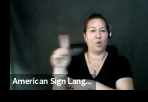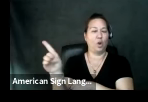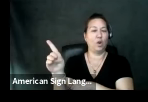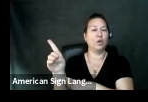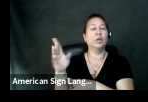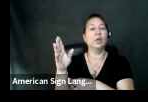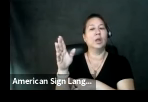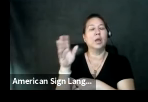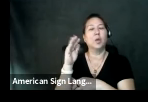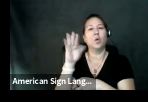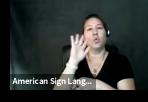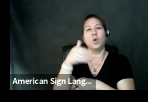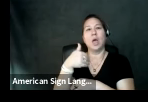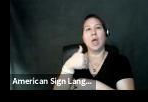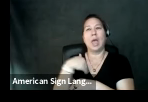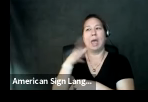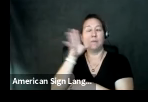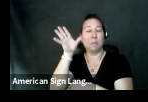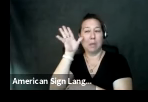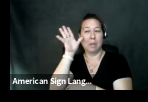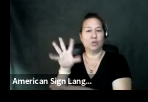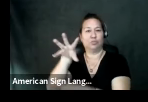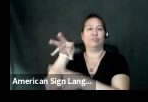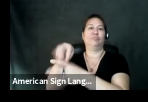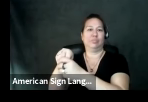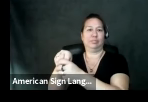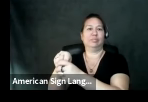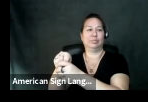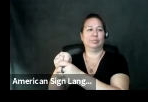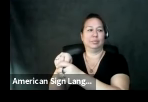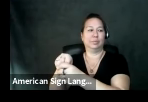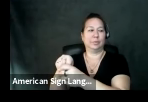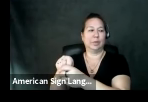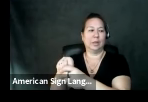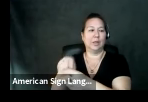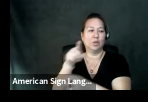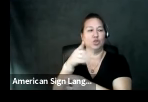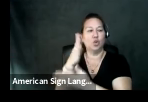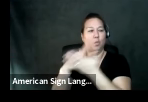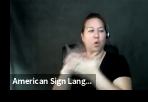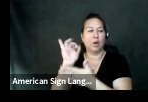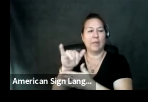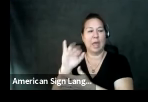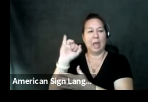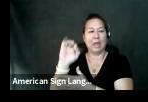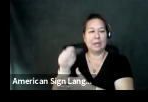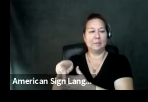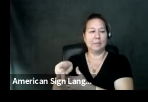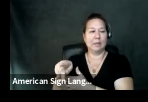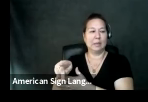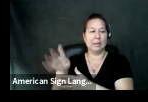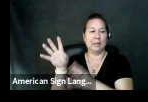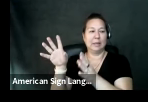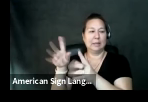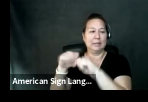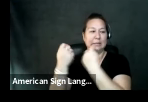parental or guardian participation, because you are a part of the IEP team. So right now we're going to, as I